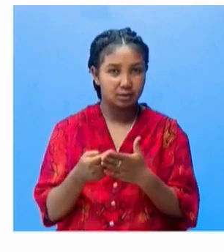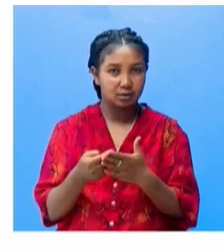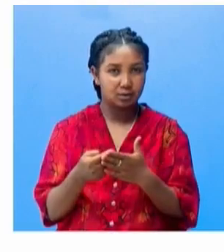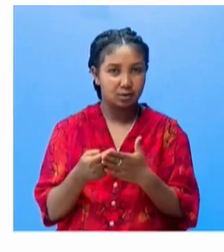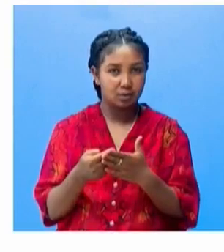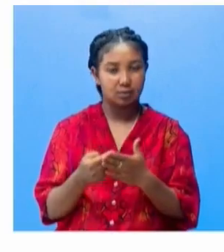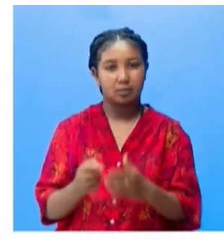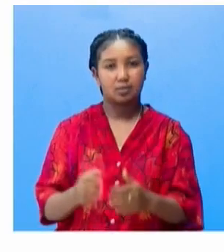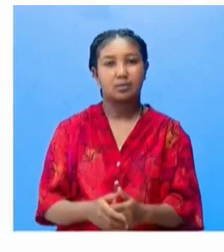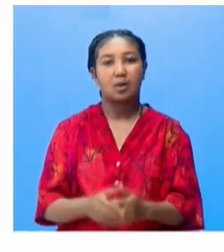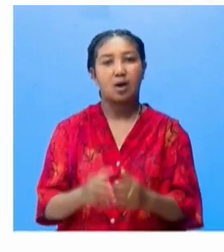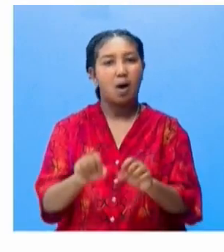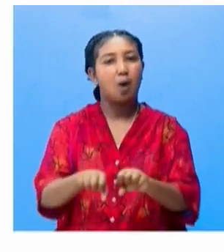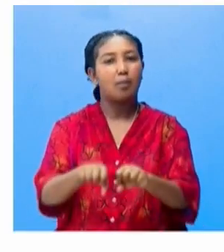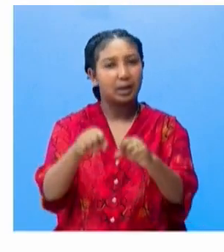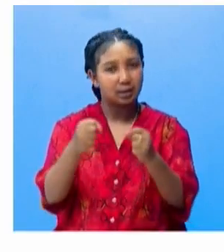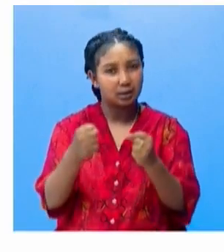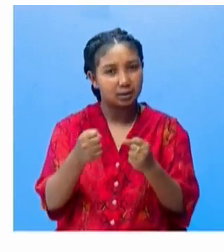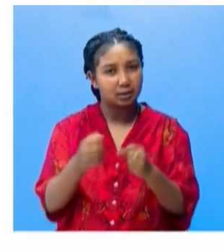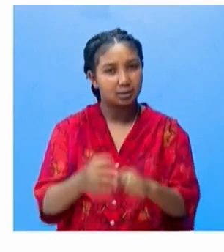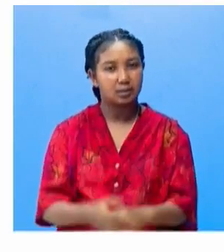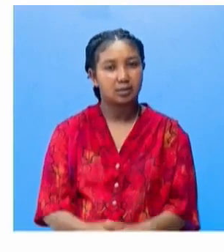obeying